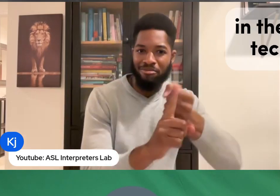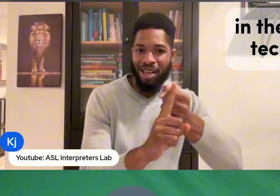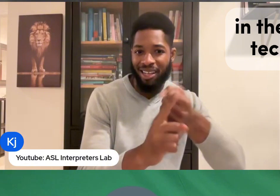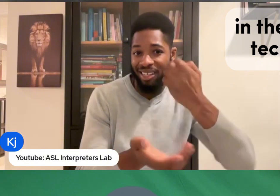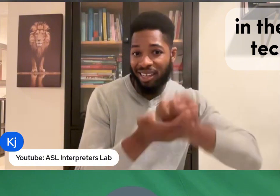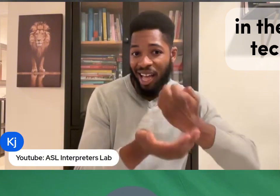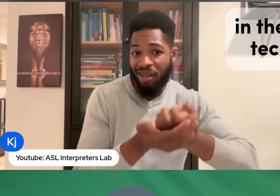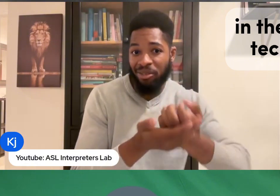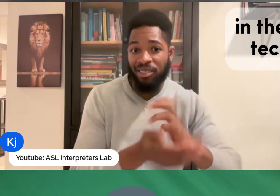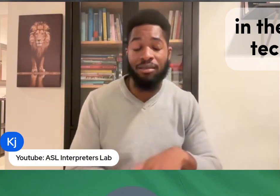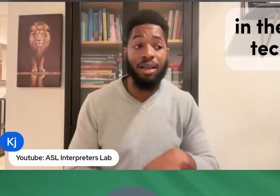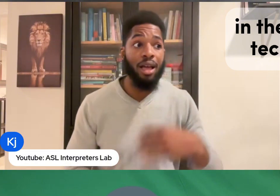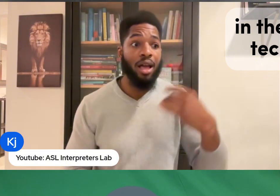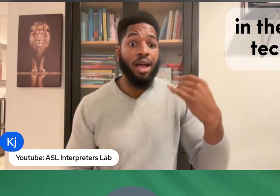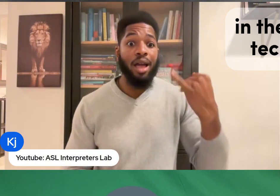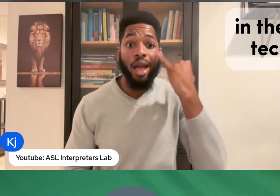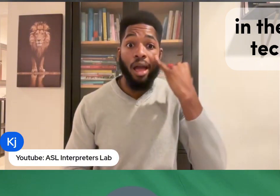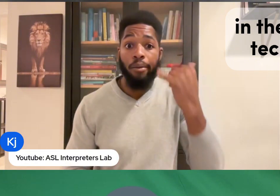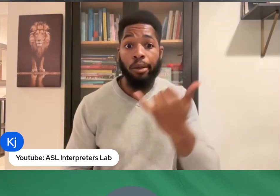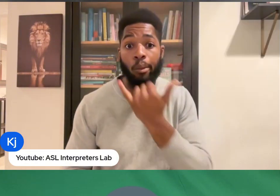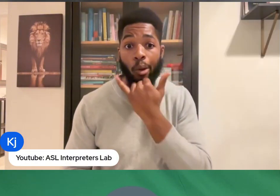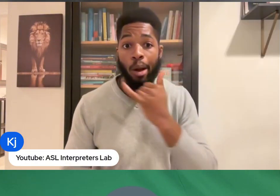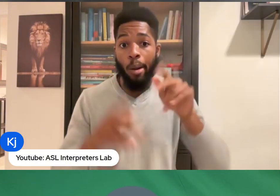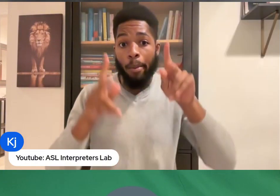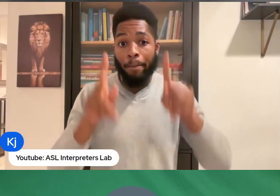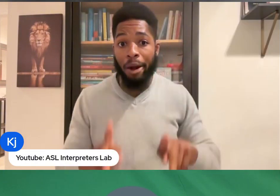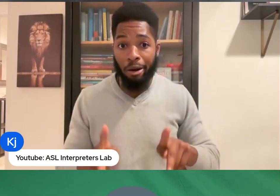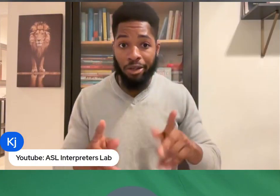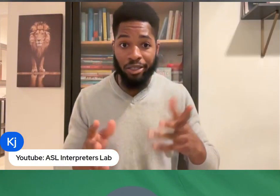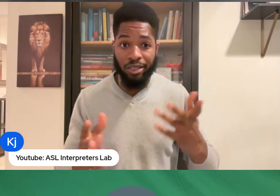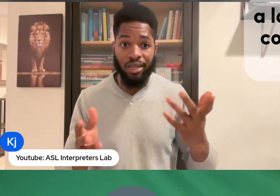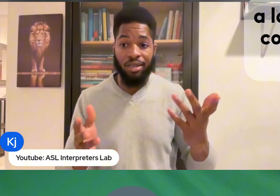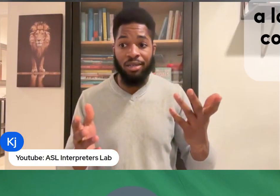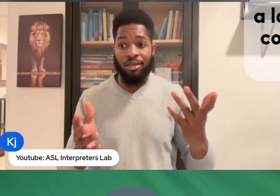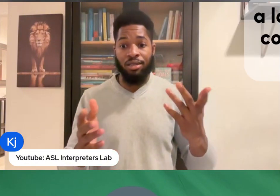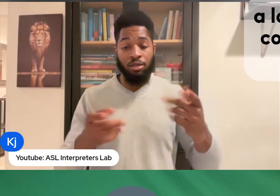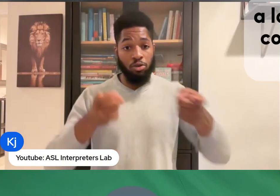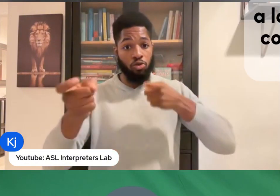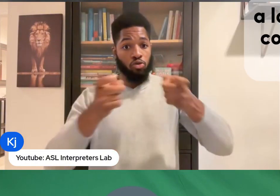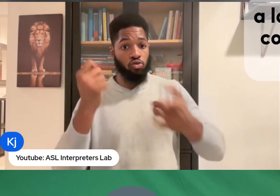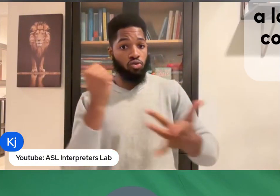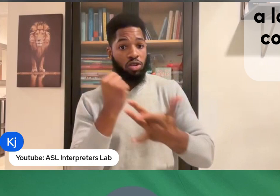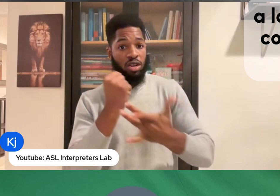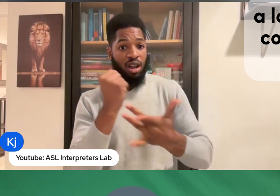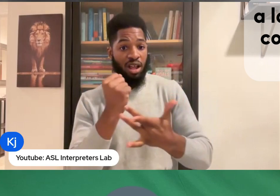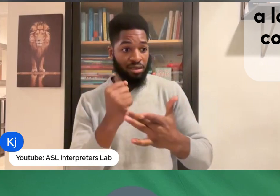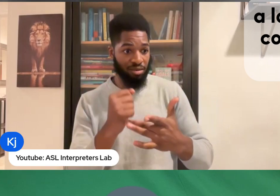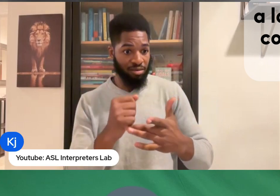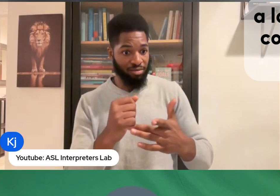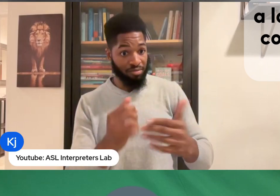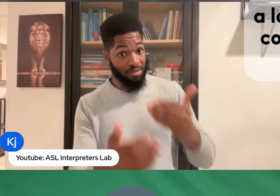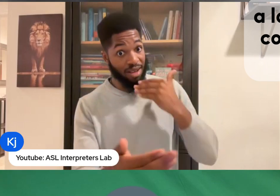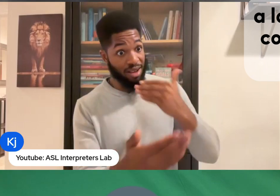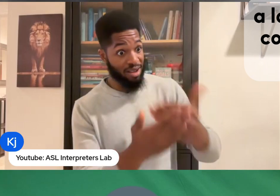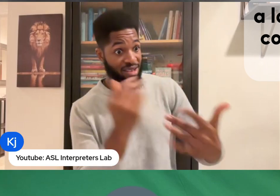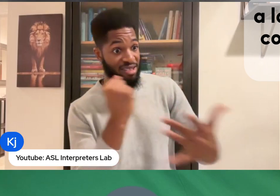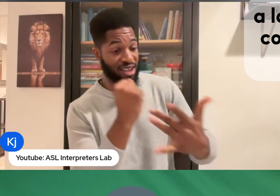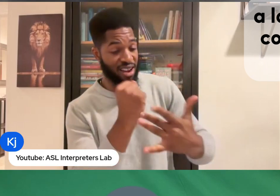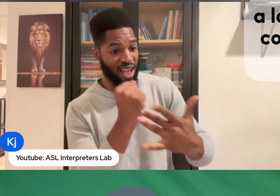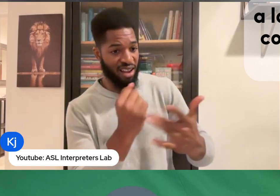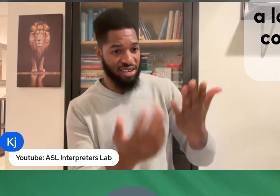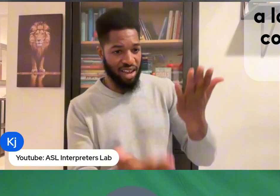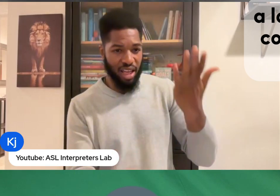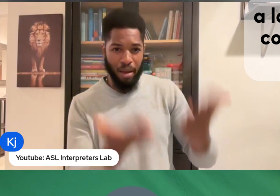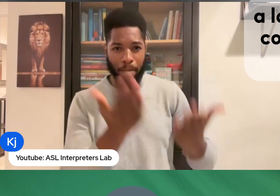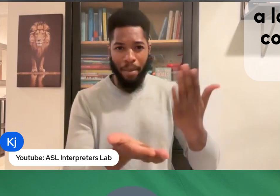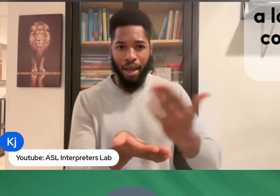great technology could conceivably eliminate a lot of the things that we've come to expect to get